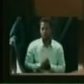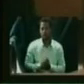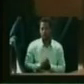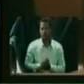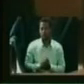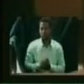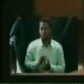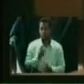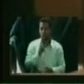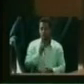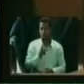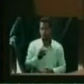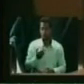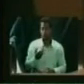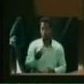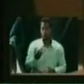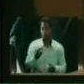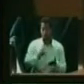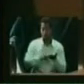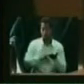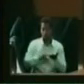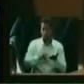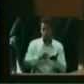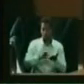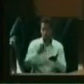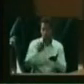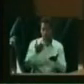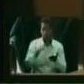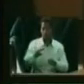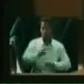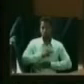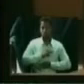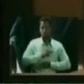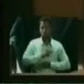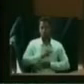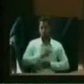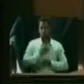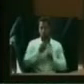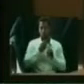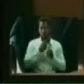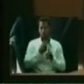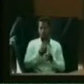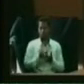I mean, in essence, the contract was fulfilled.